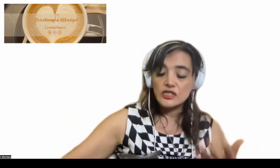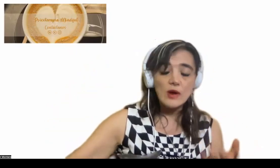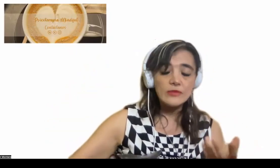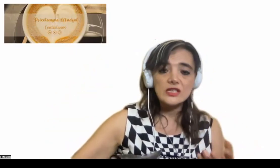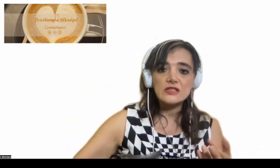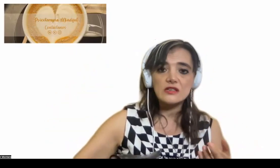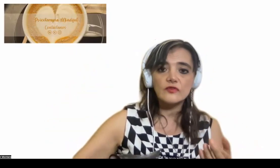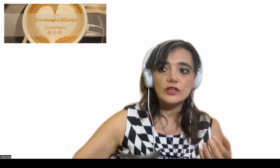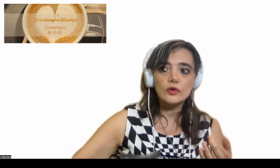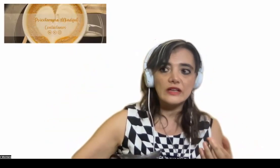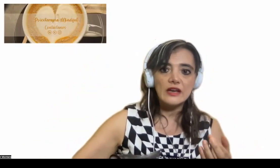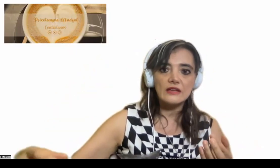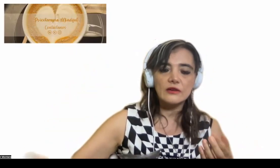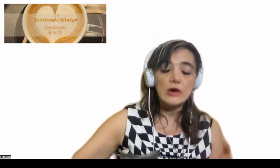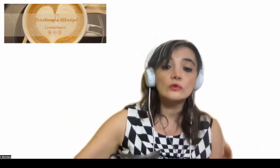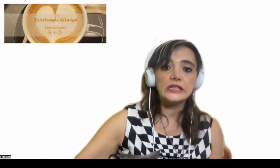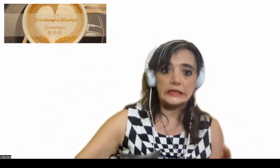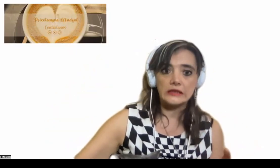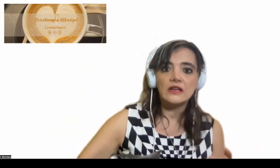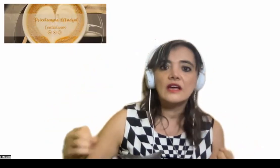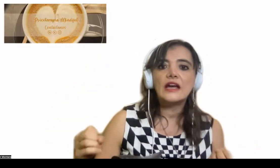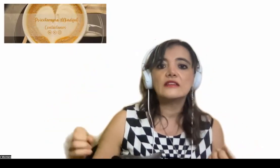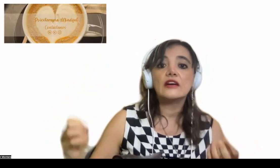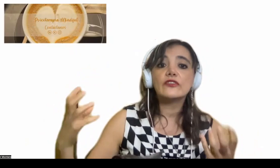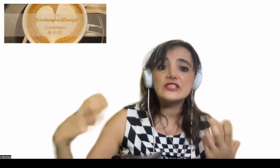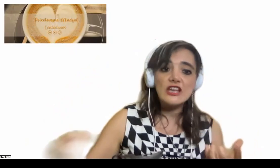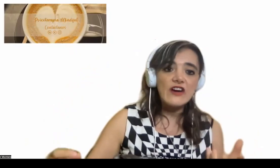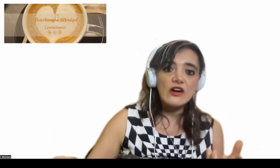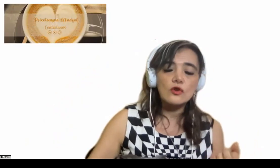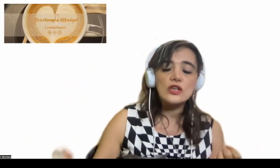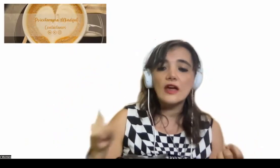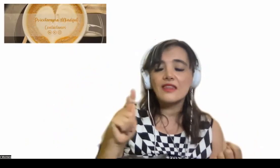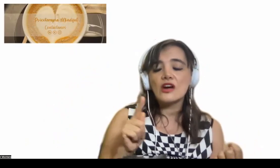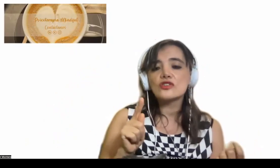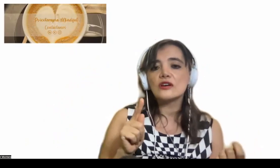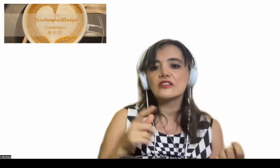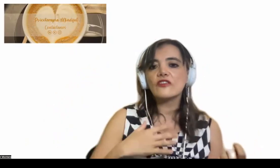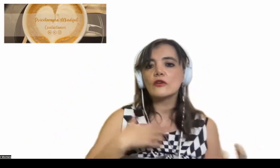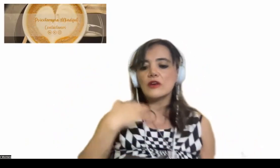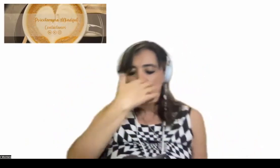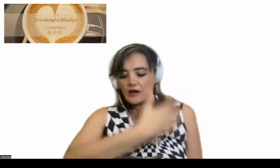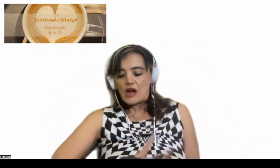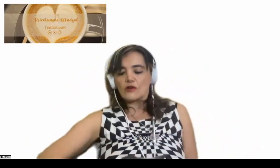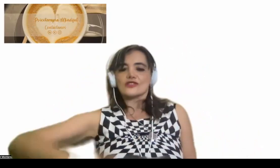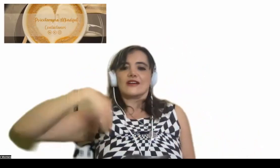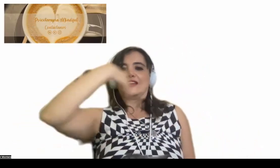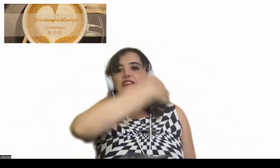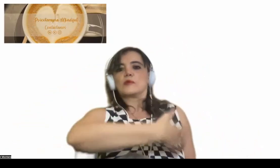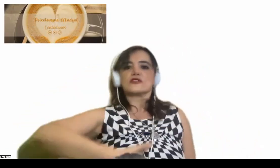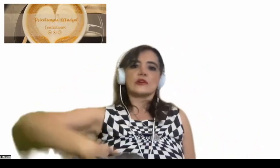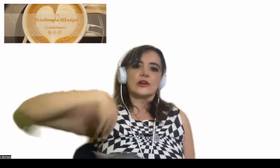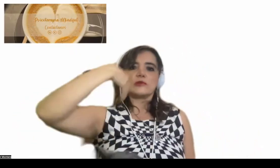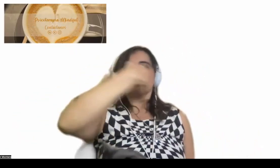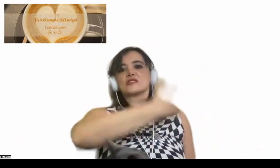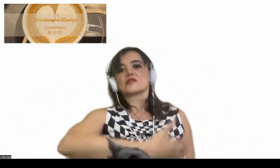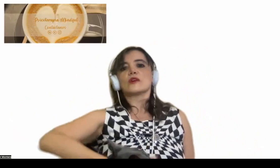the extremities, they are very good at grounding, and they are very safe anchors. The anchors that are difficult are the anchors that are in this